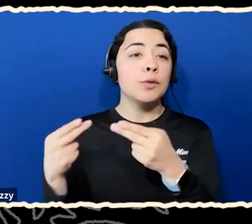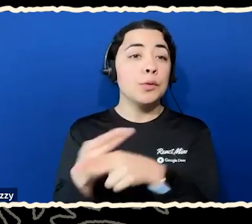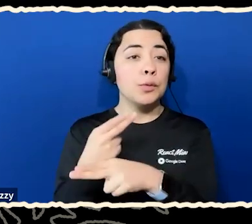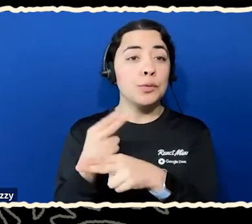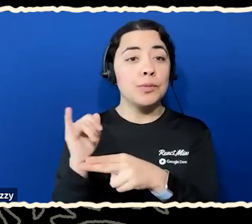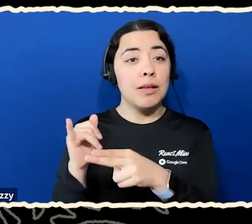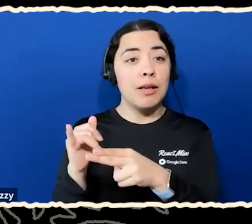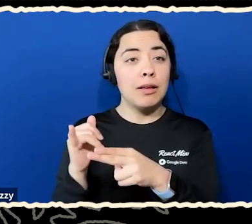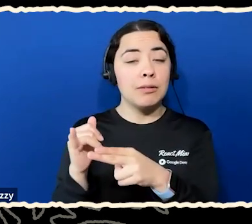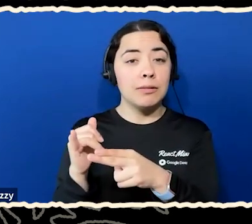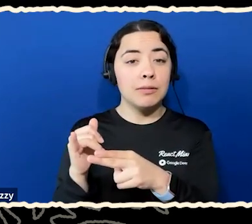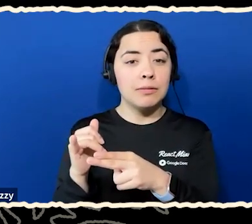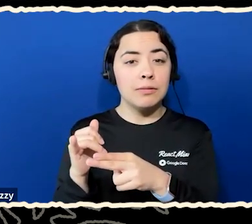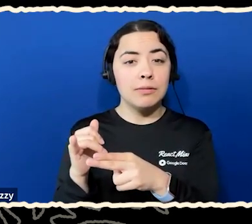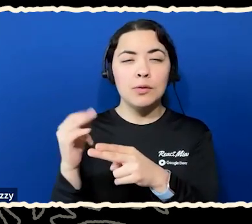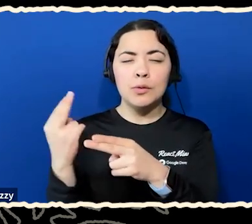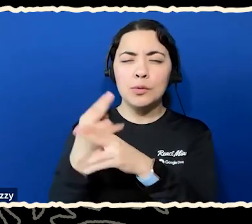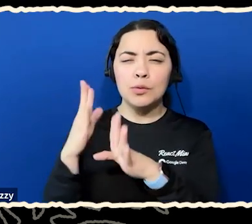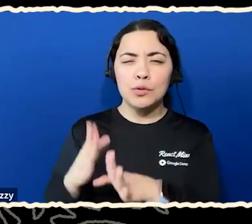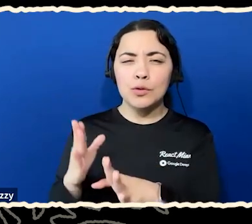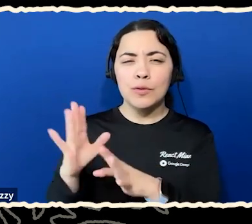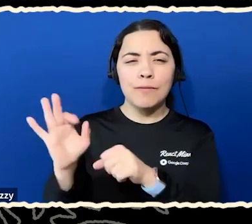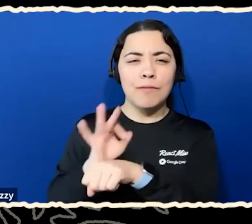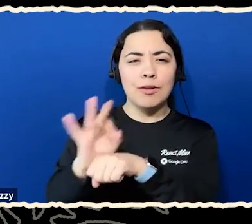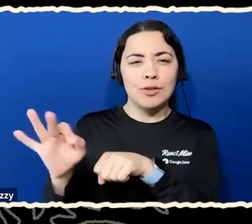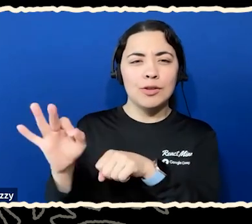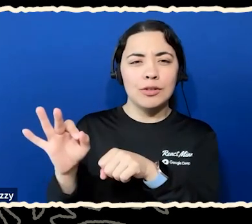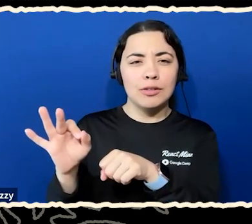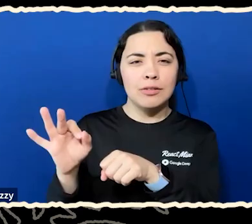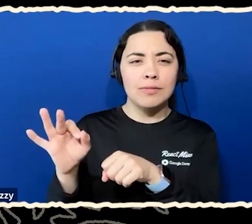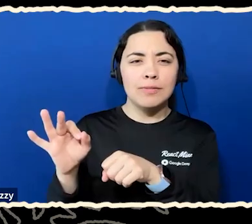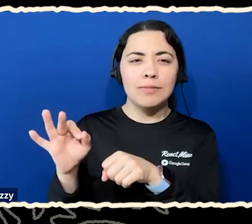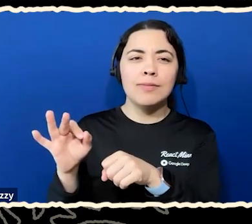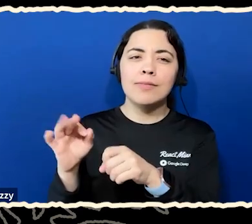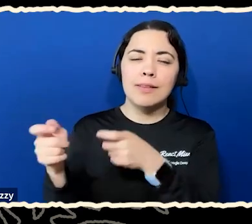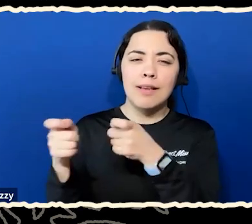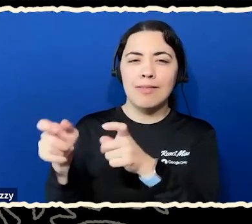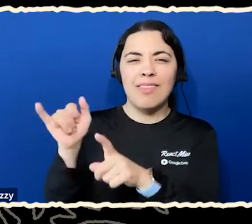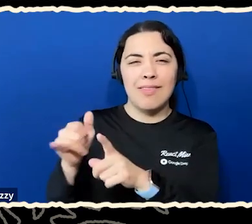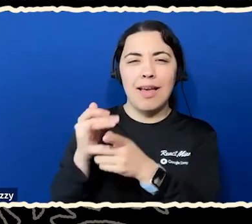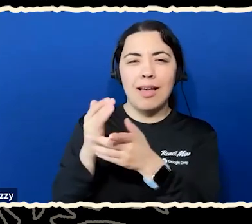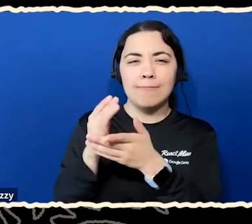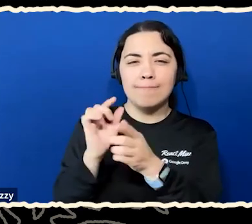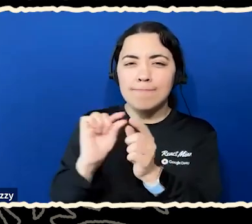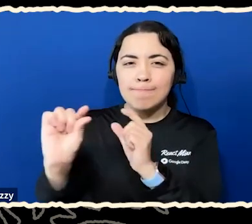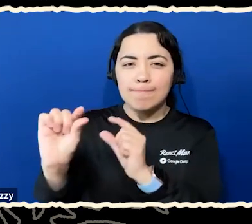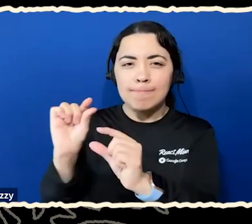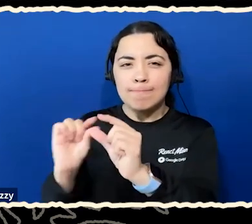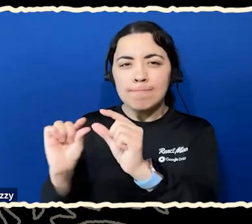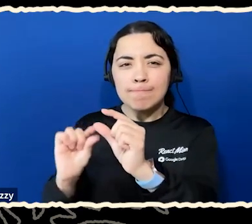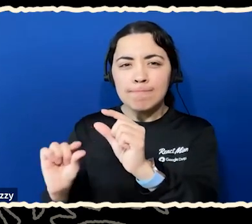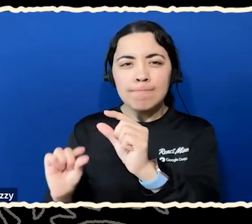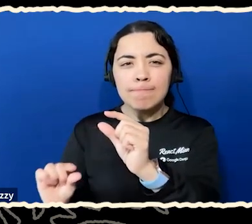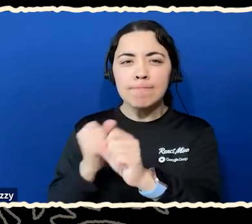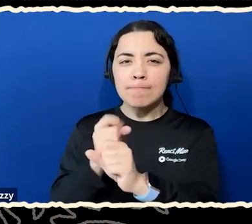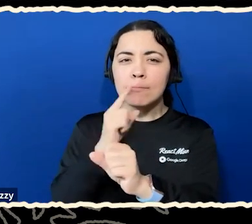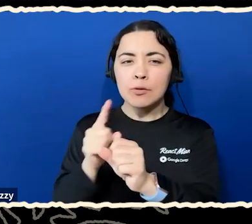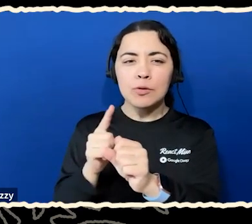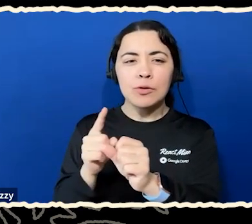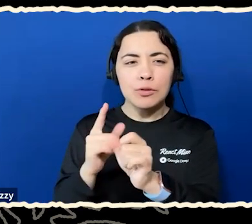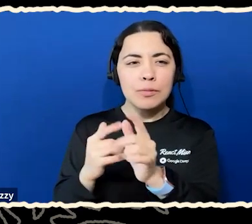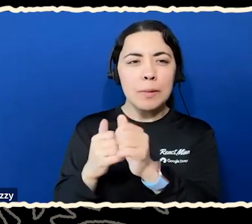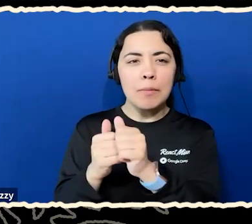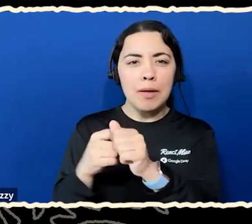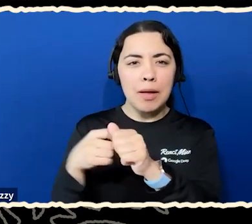updater, I don't know, reducer function of useOptimistic to handle this increment and make sure they can only upvote once. Let's use the